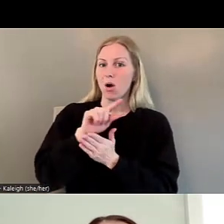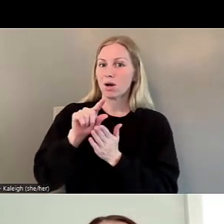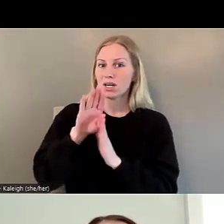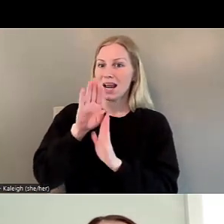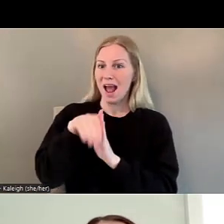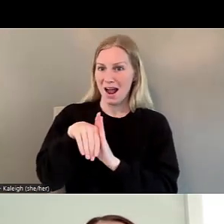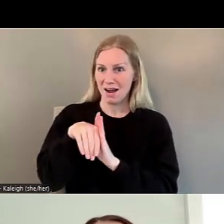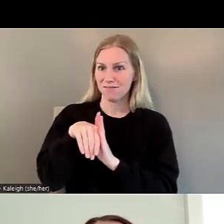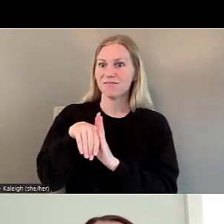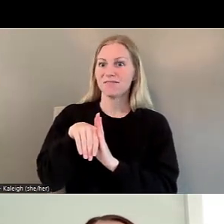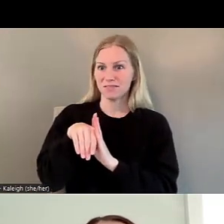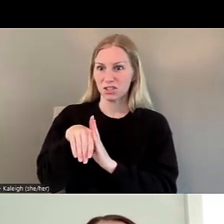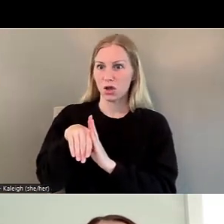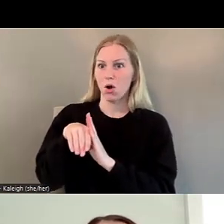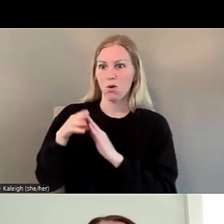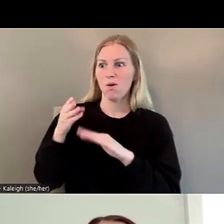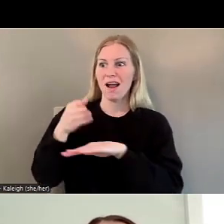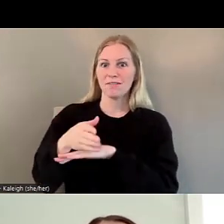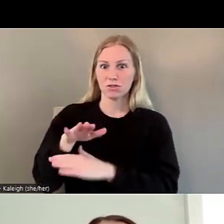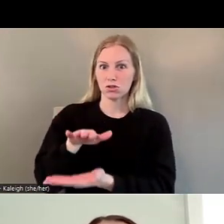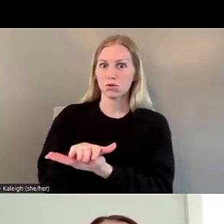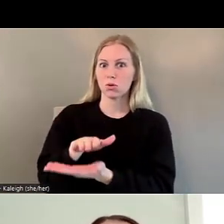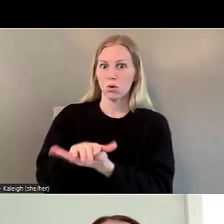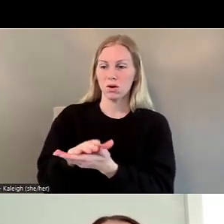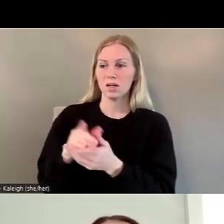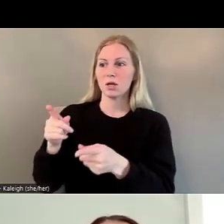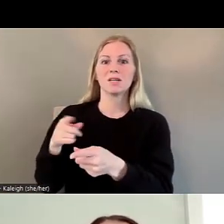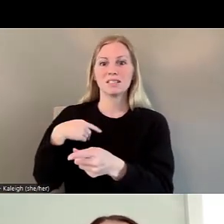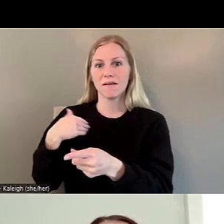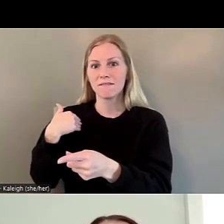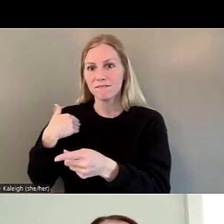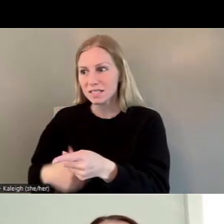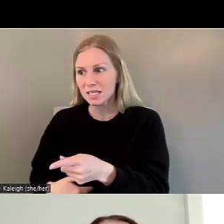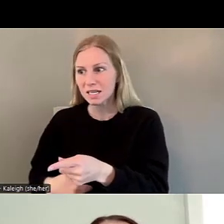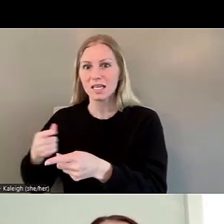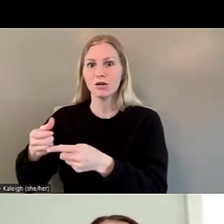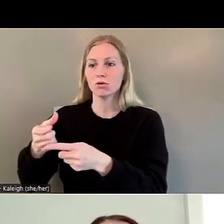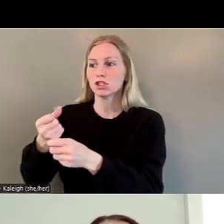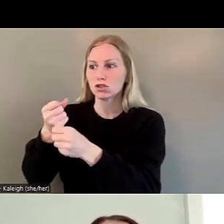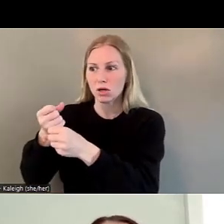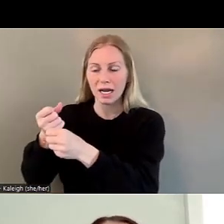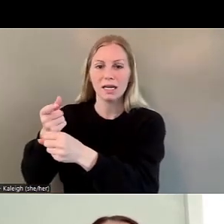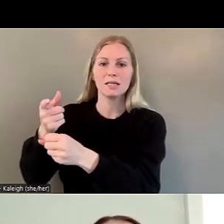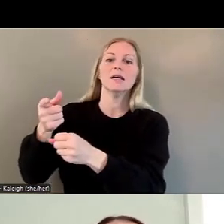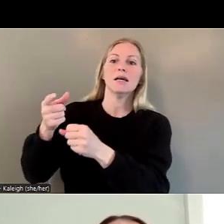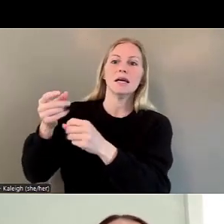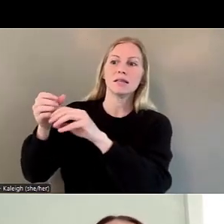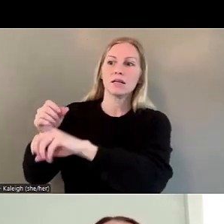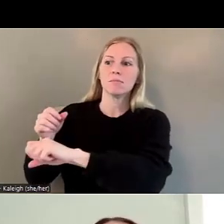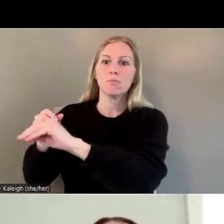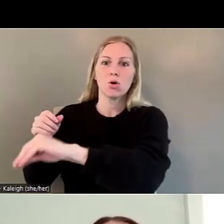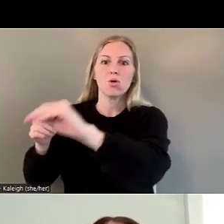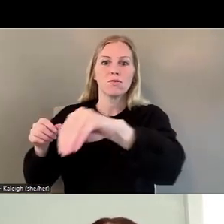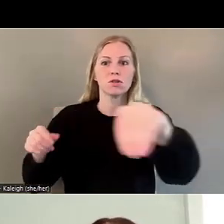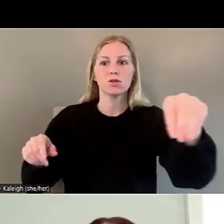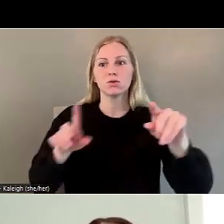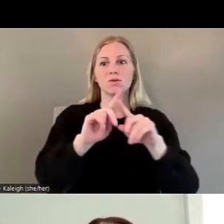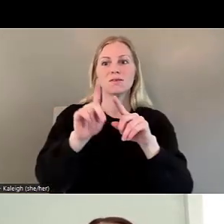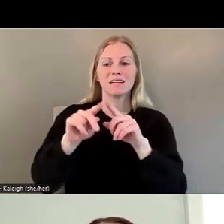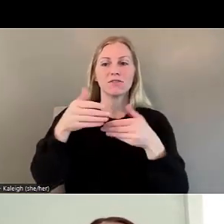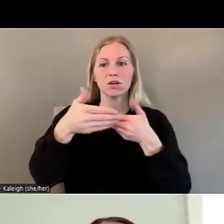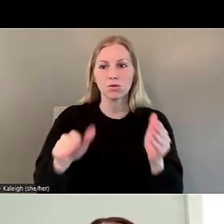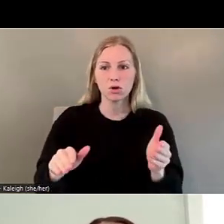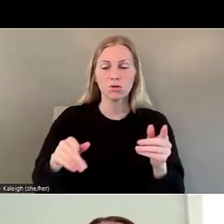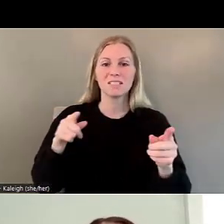and physically moved to different timeout rooms. He was locked in the timeout room for an hour, where he disrobed and lost control of his bladder.